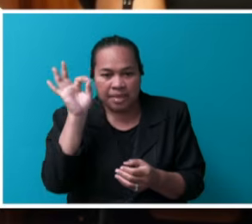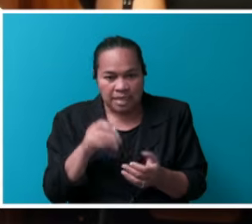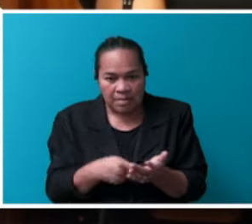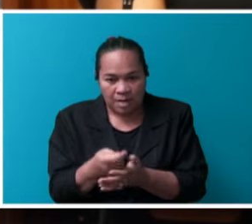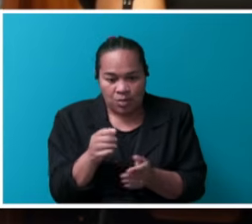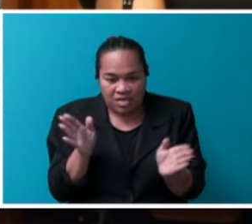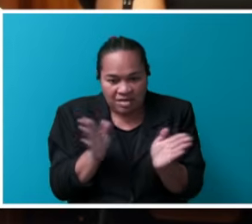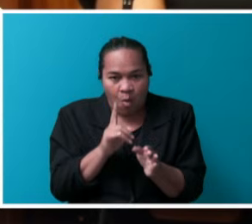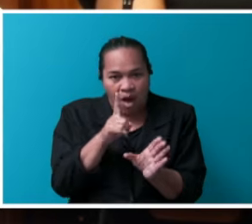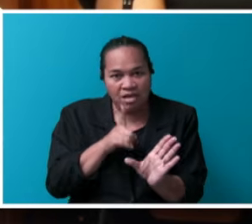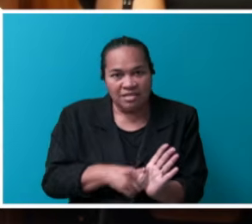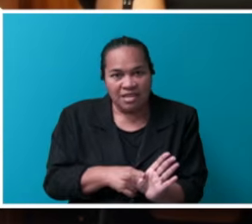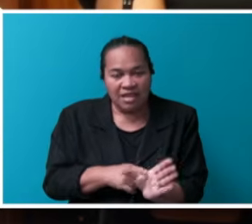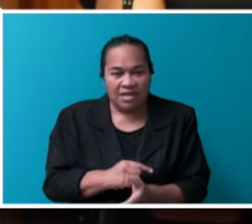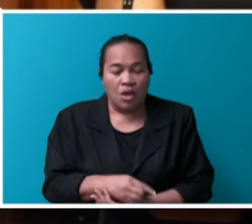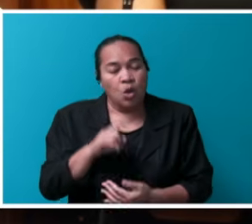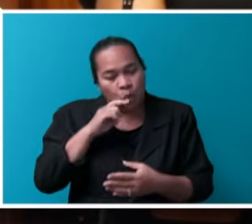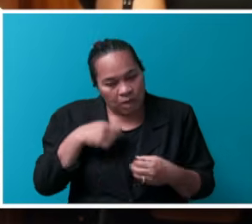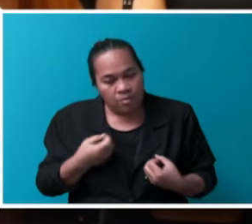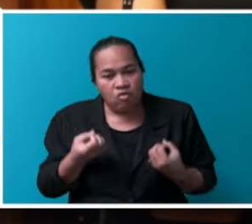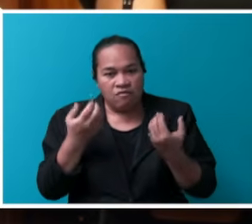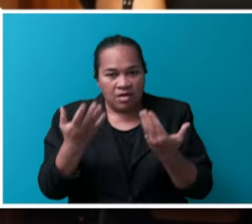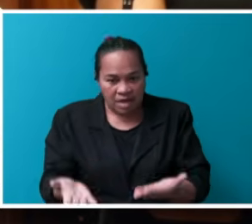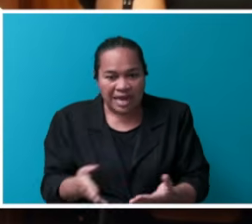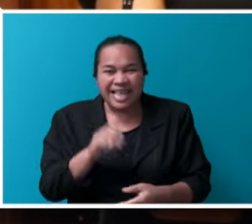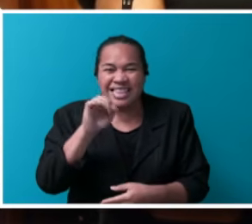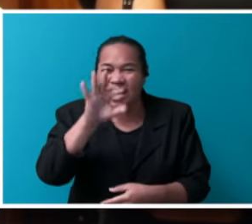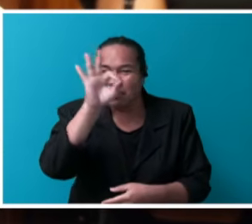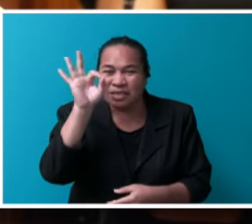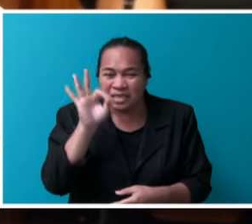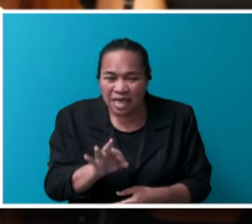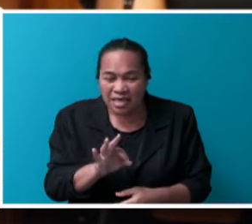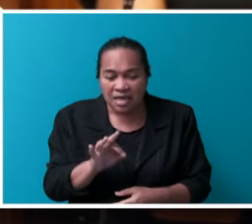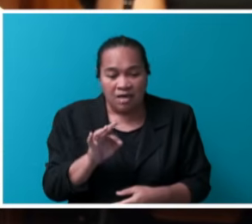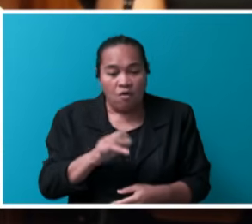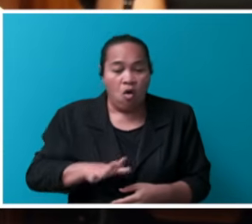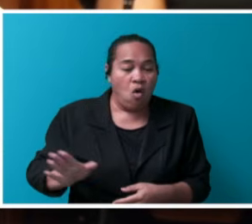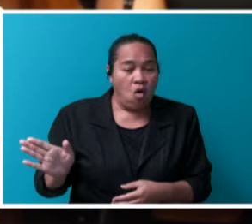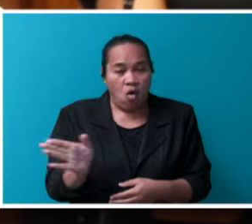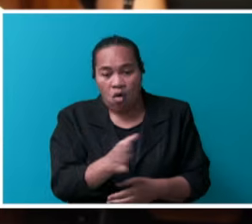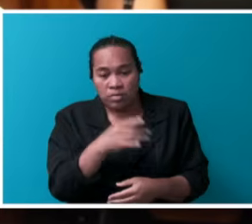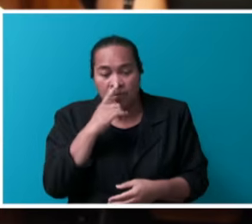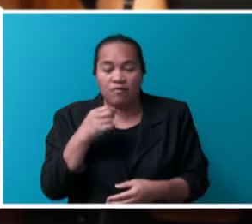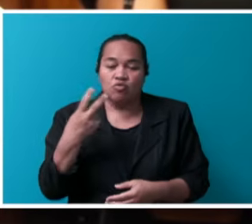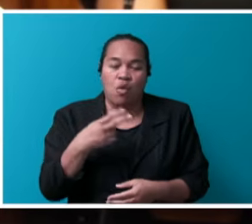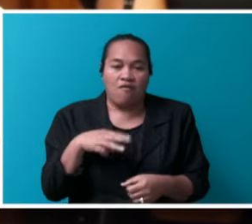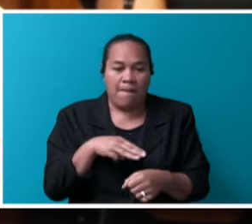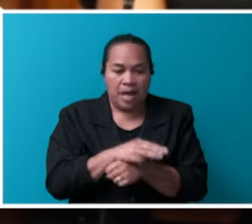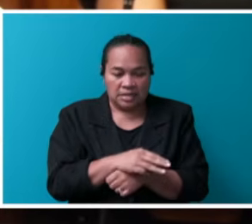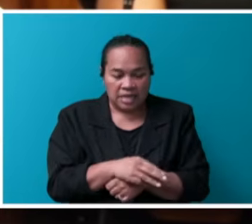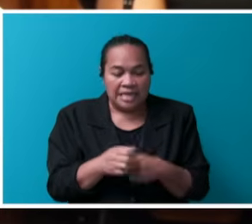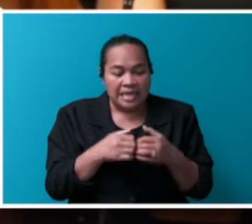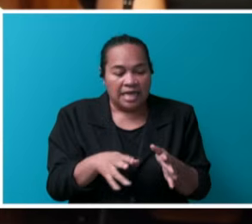year. We will provide a 10% bus fare subsidy for all Fiji citizens for a 12-month period starting from